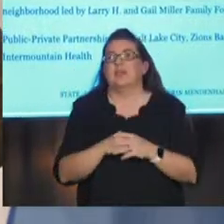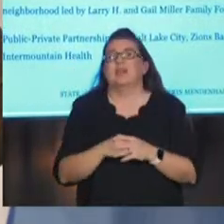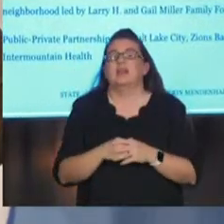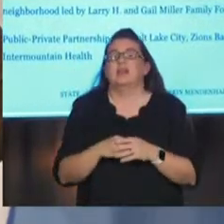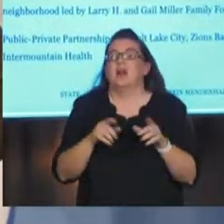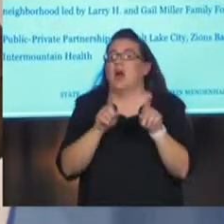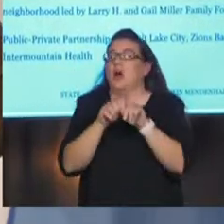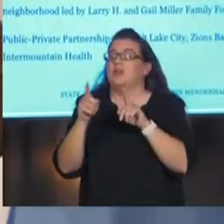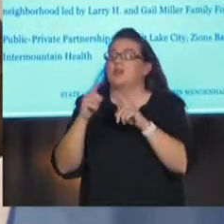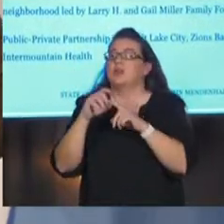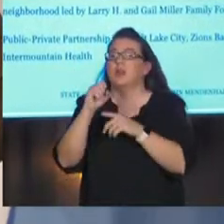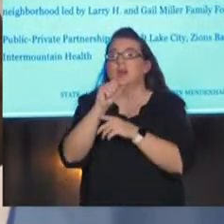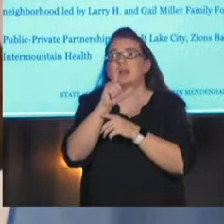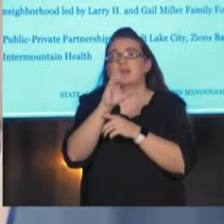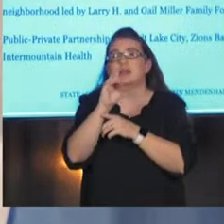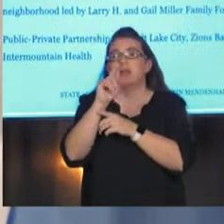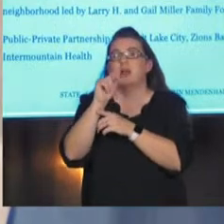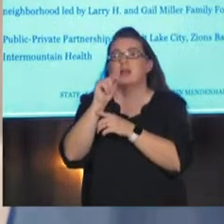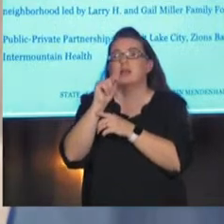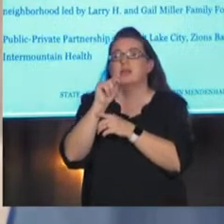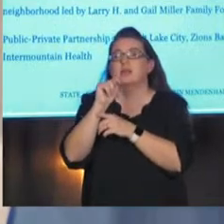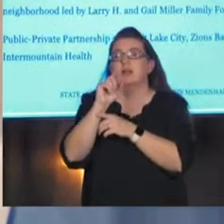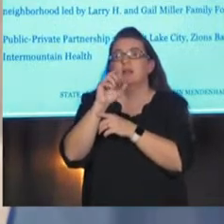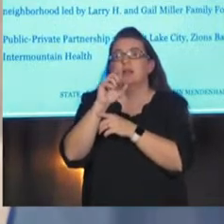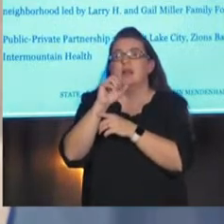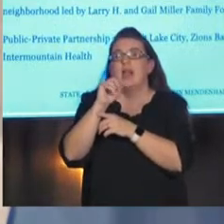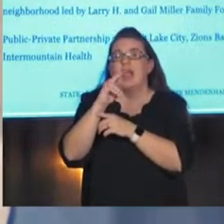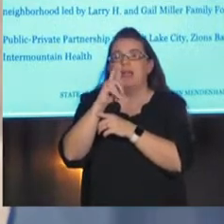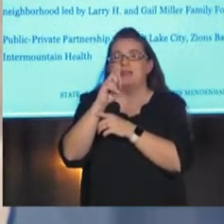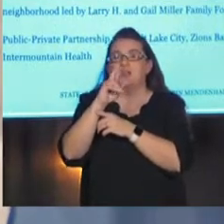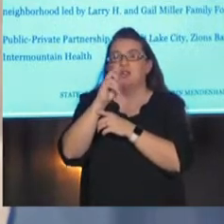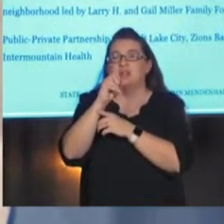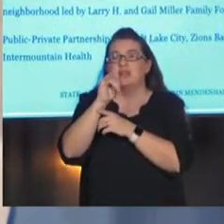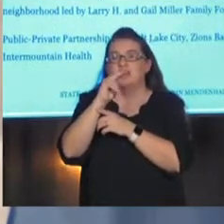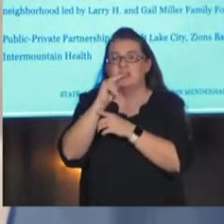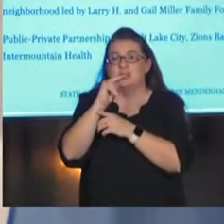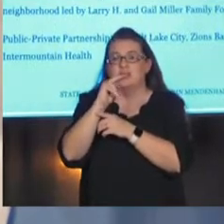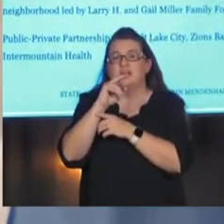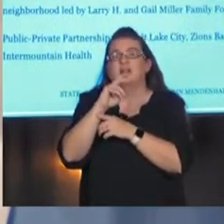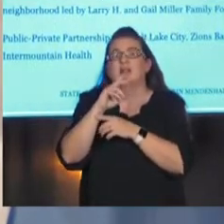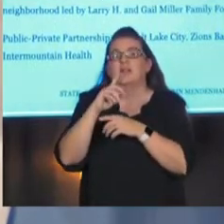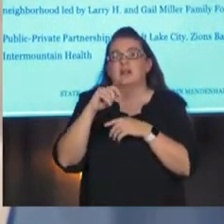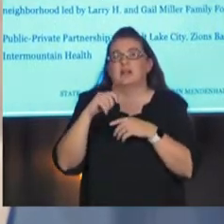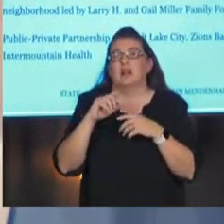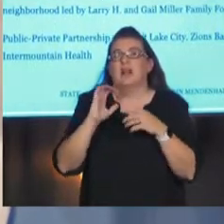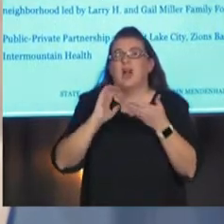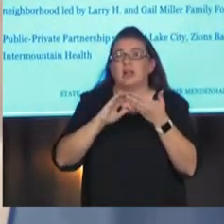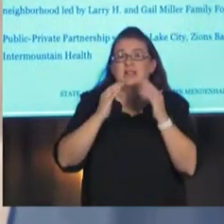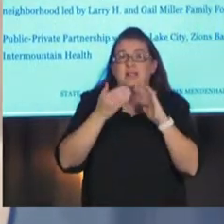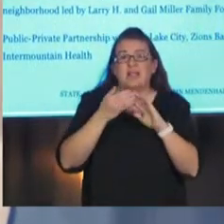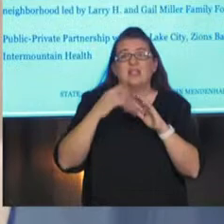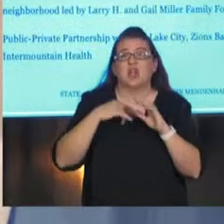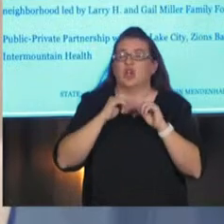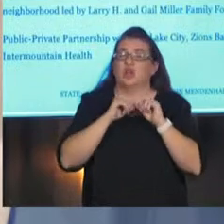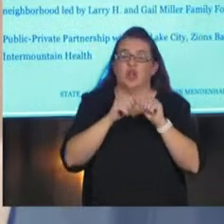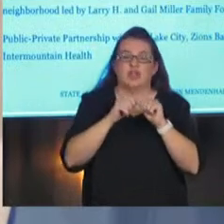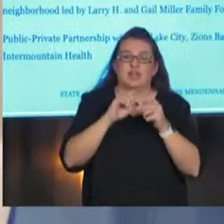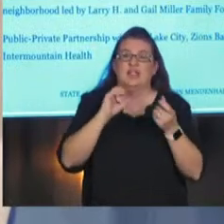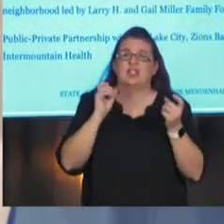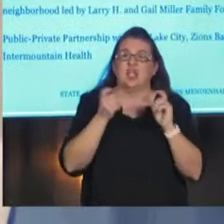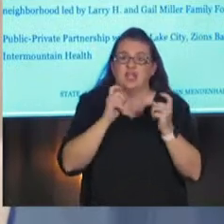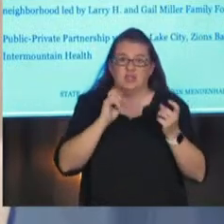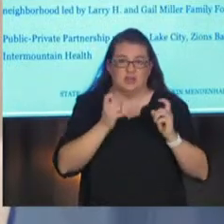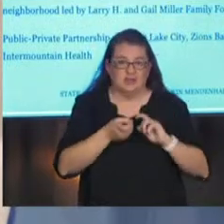So many thanks also to our partners at Zions Bank and Intermountain. Cities are constantly